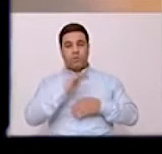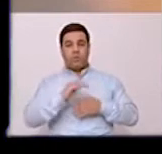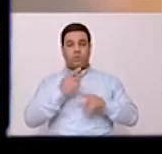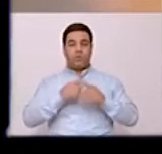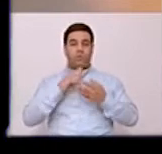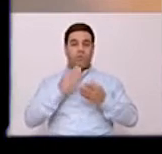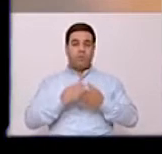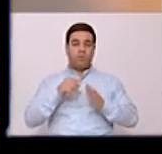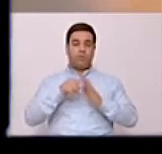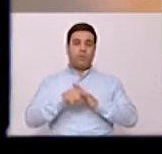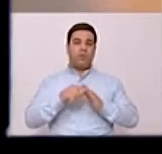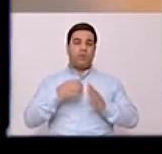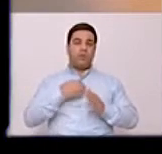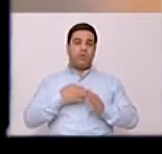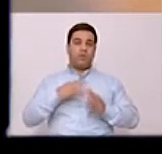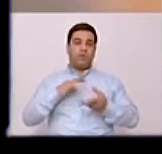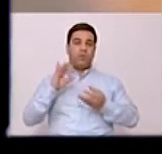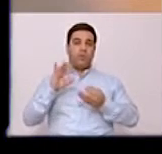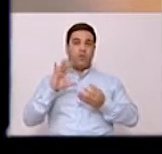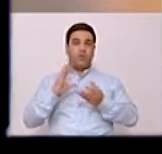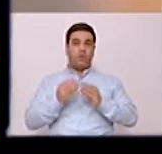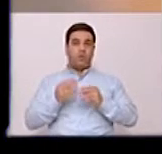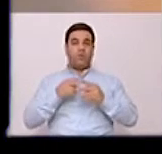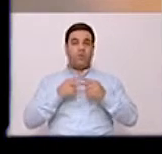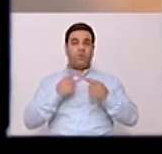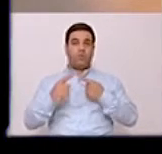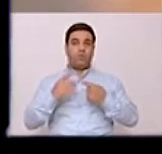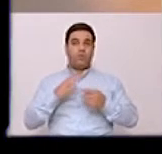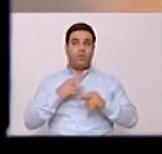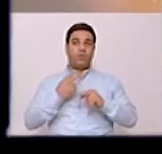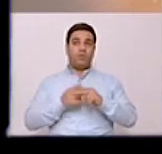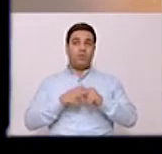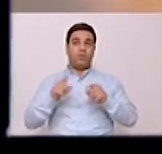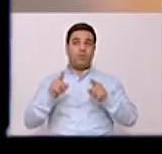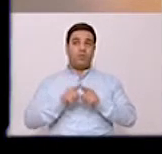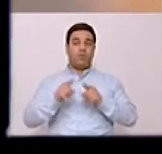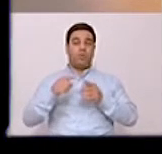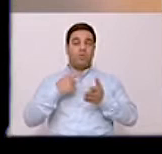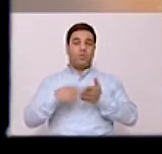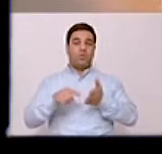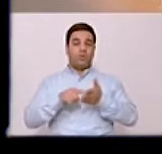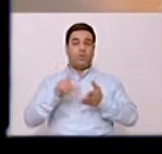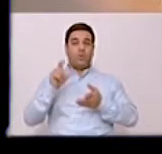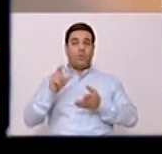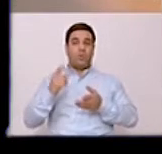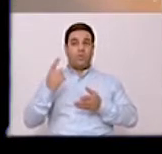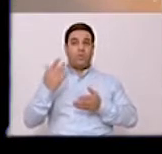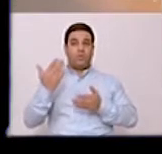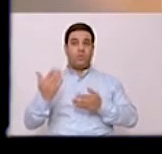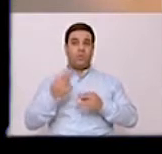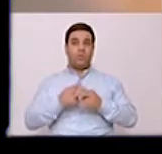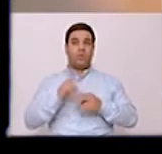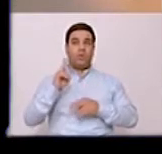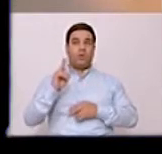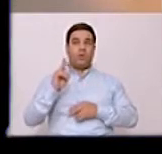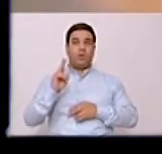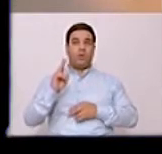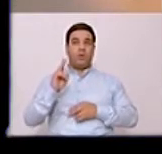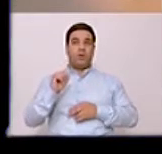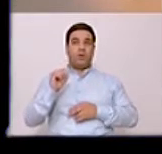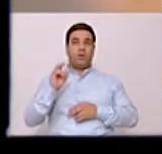yuz tutishiga asos bo'lganlari haqida ham suhbatlashdik. Ana shunday bir sotqin obrazlardan biri bu Hakimbey